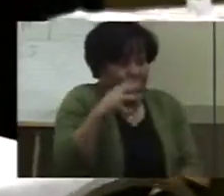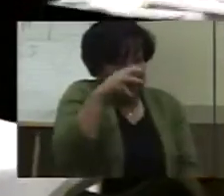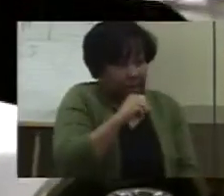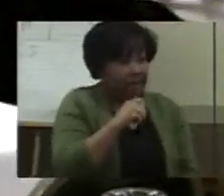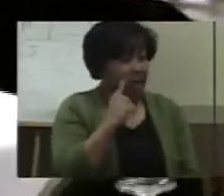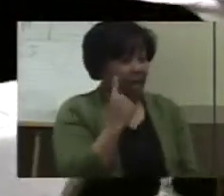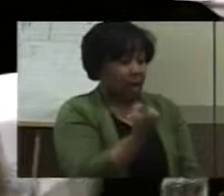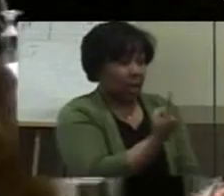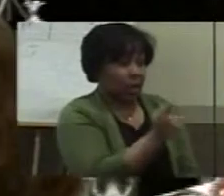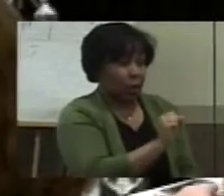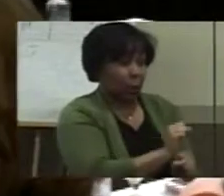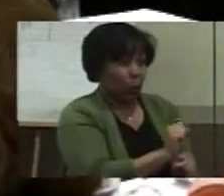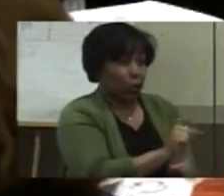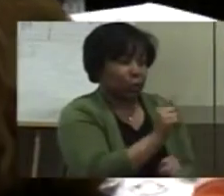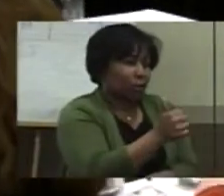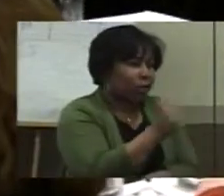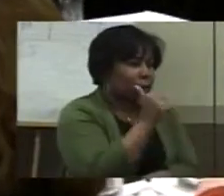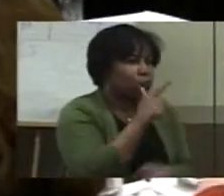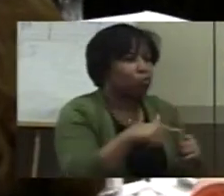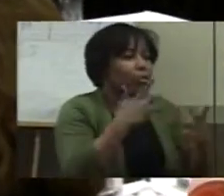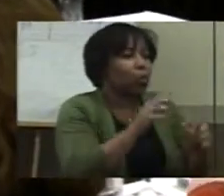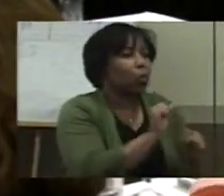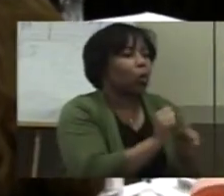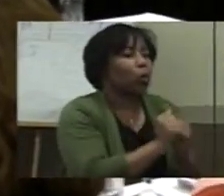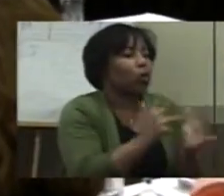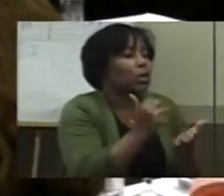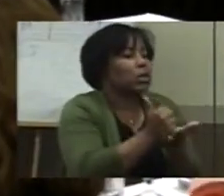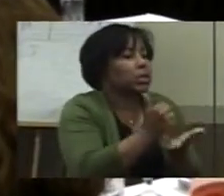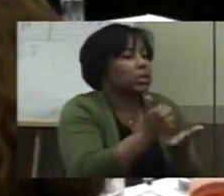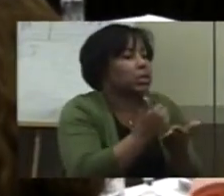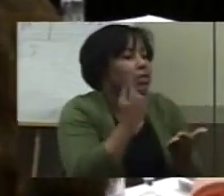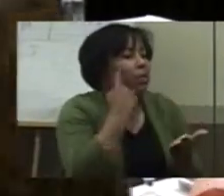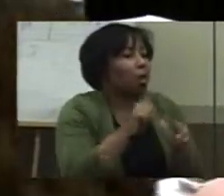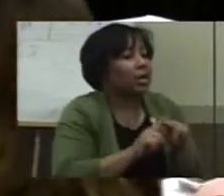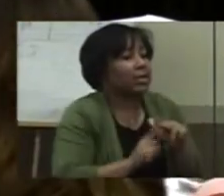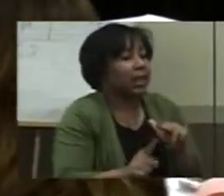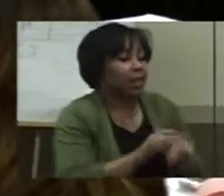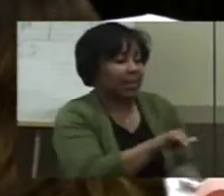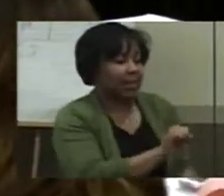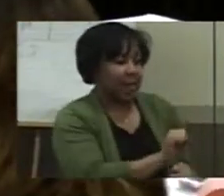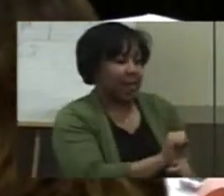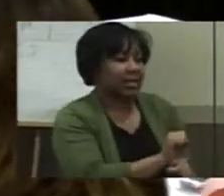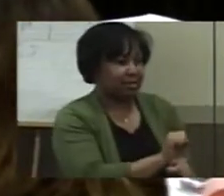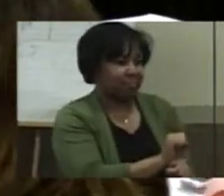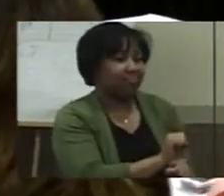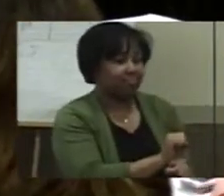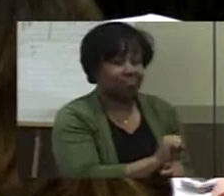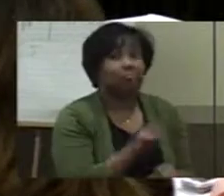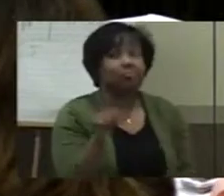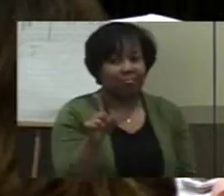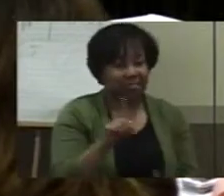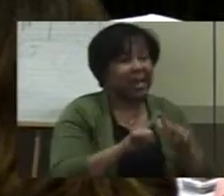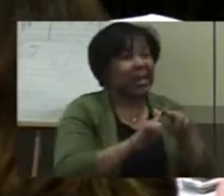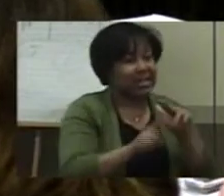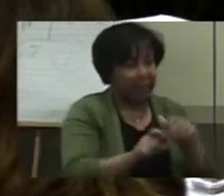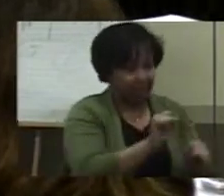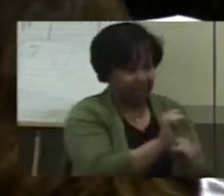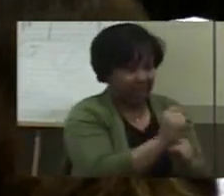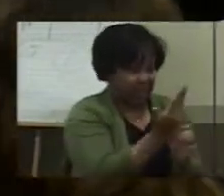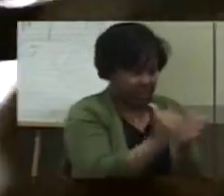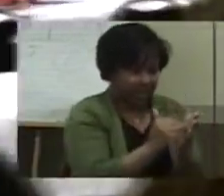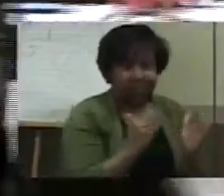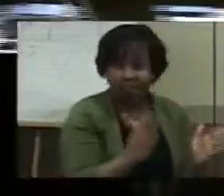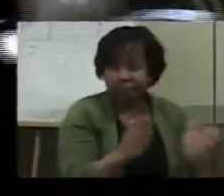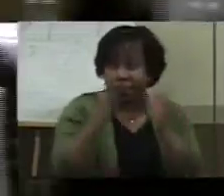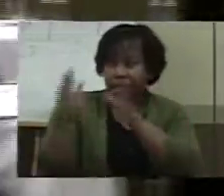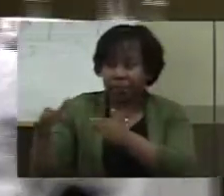Given independent work, Maddie will refuse to complete work without assistance in order to escape the task. Okay, we've got an escape the task over